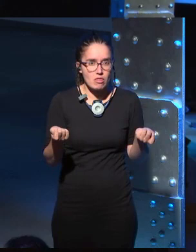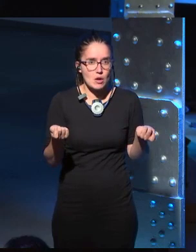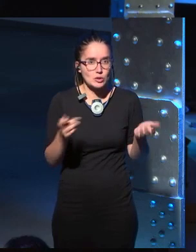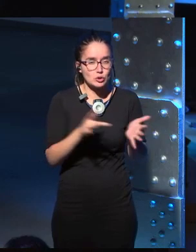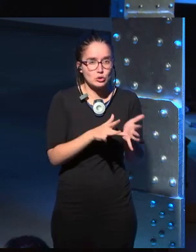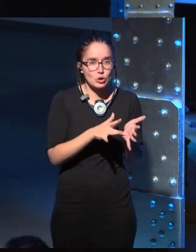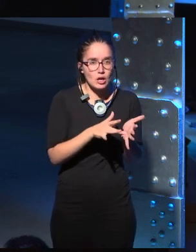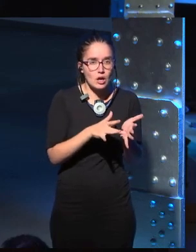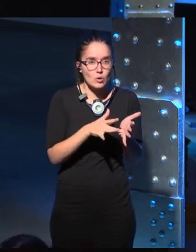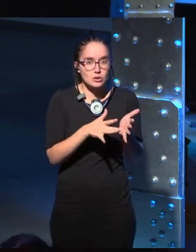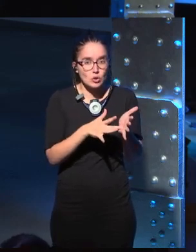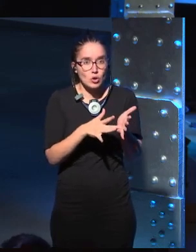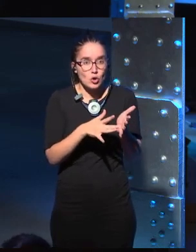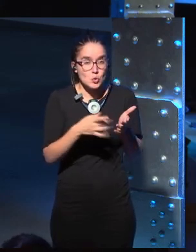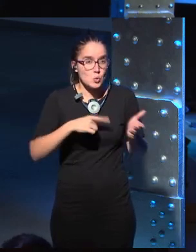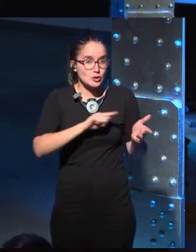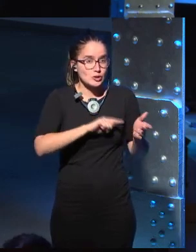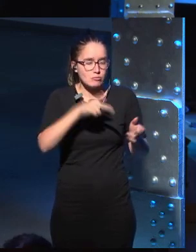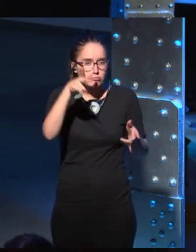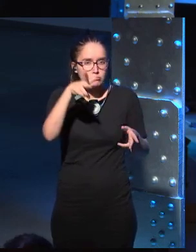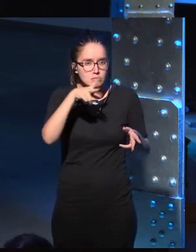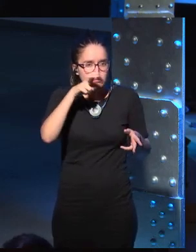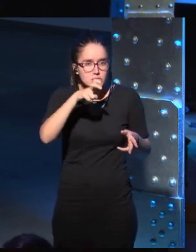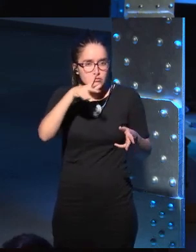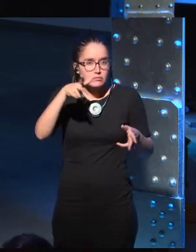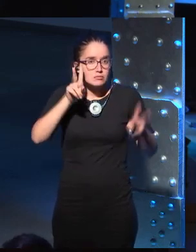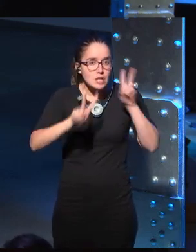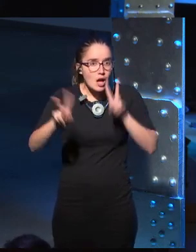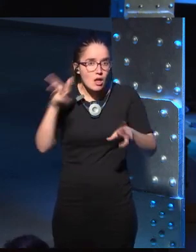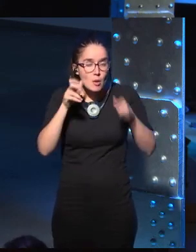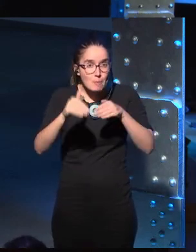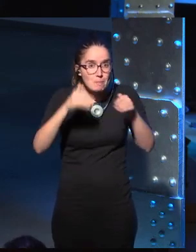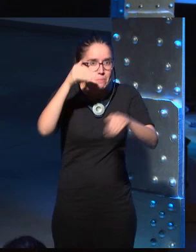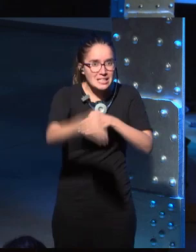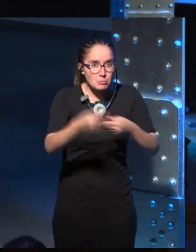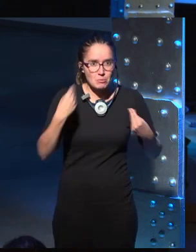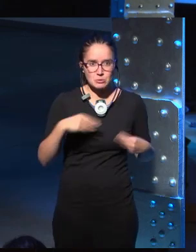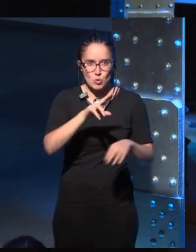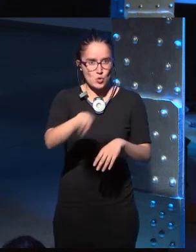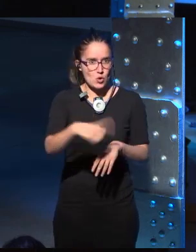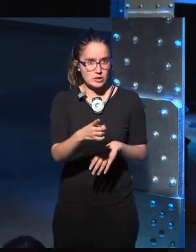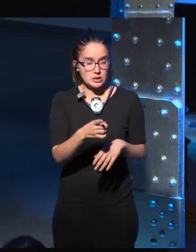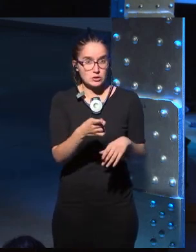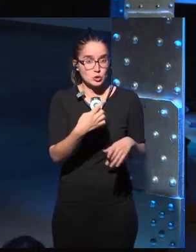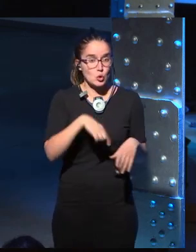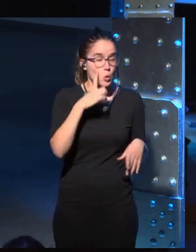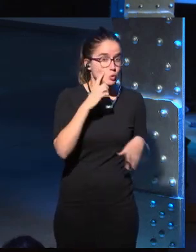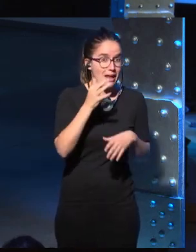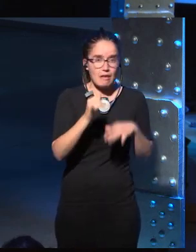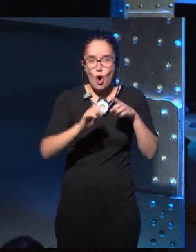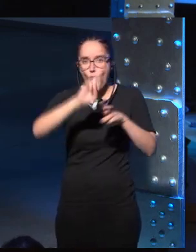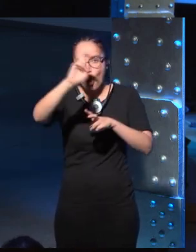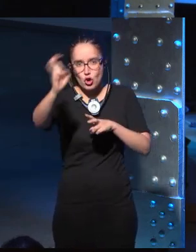our senses, are not the same. They're not the ones we are used to. And what I'm going to talk to you